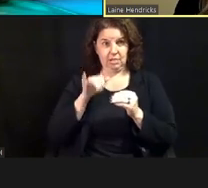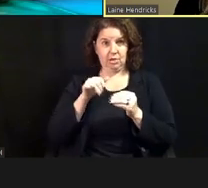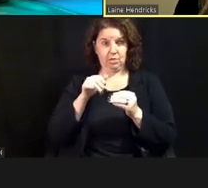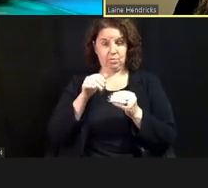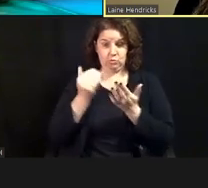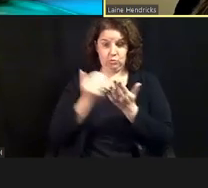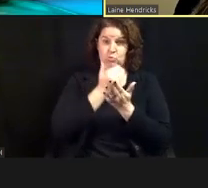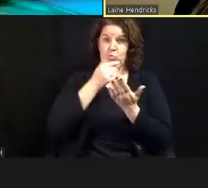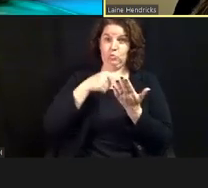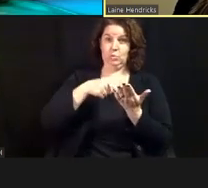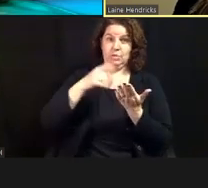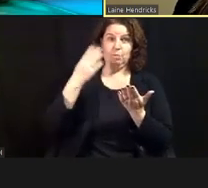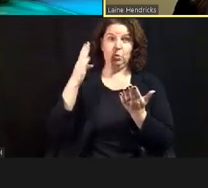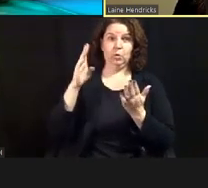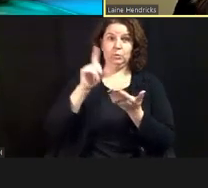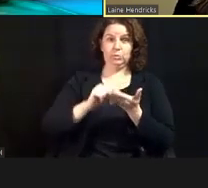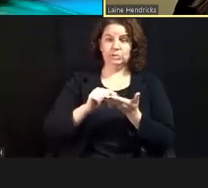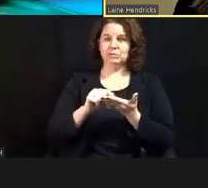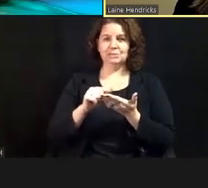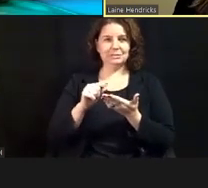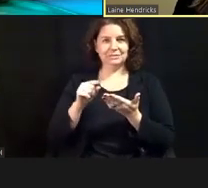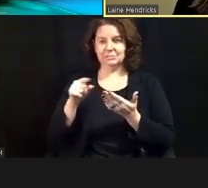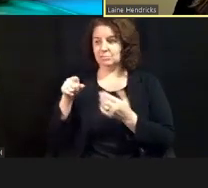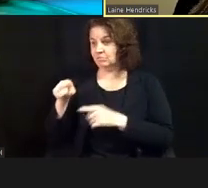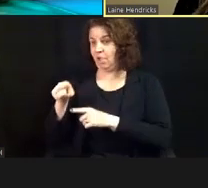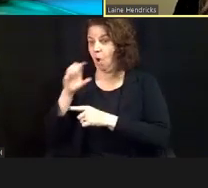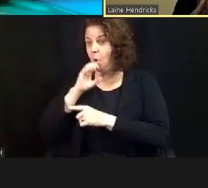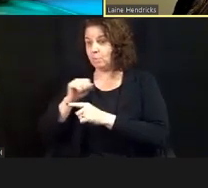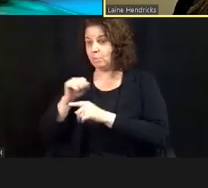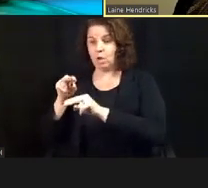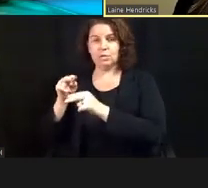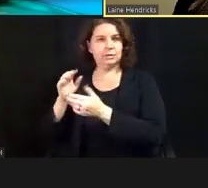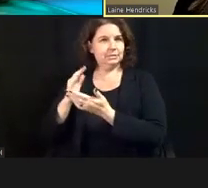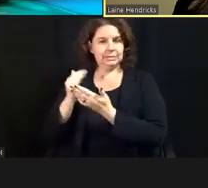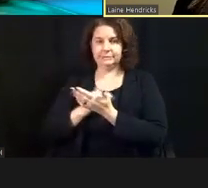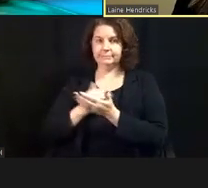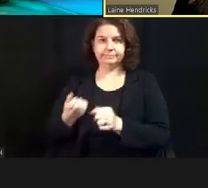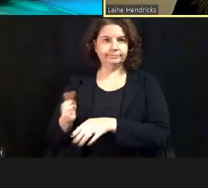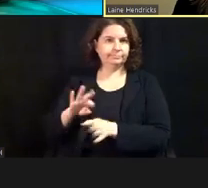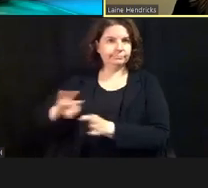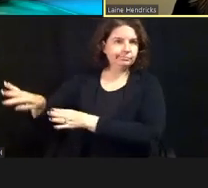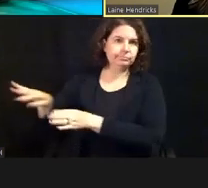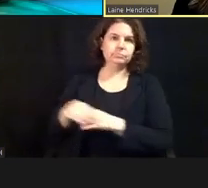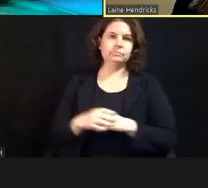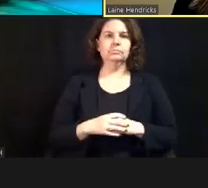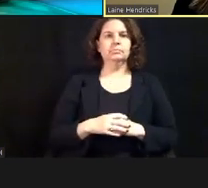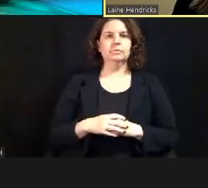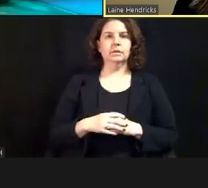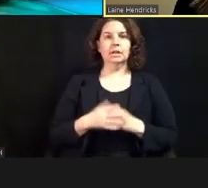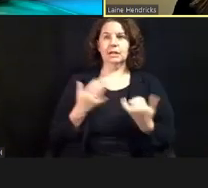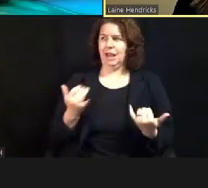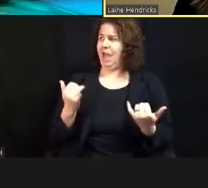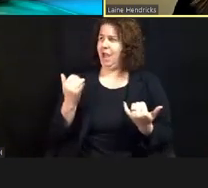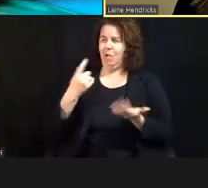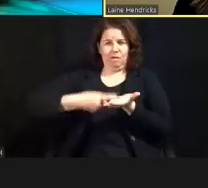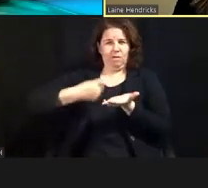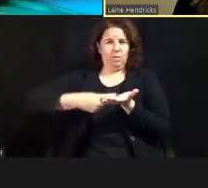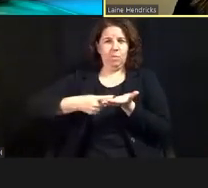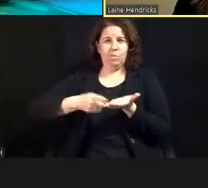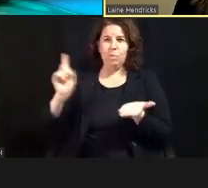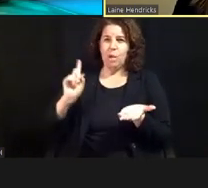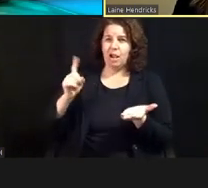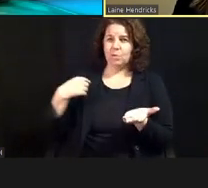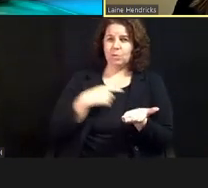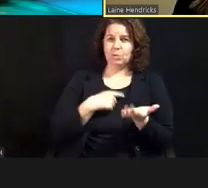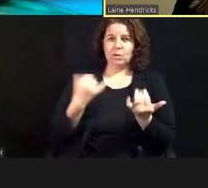is appropriately titled COVID-19, Where Are We Now? Before we dive in, I want to remind you that you